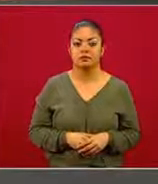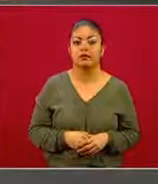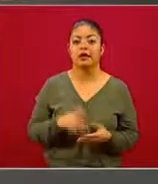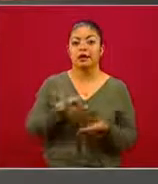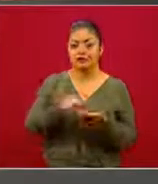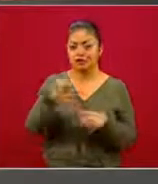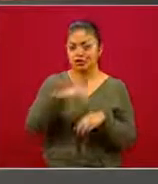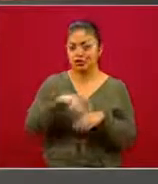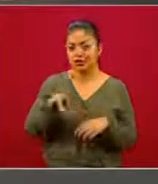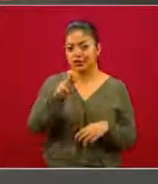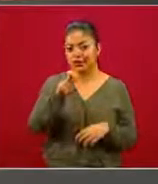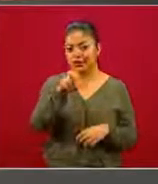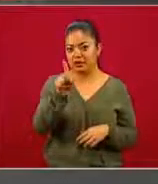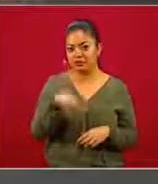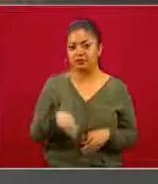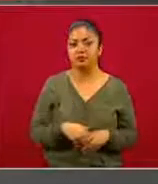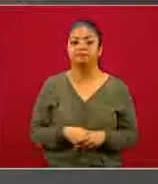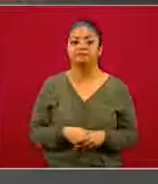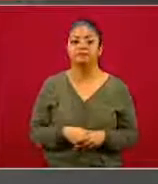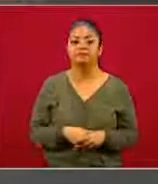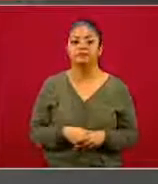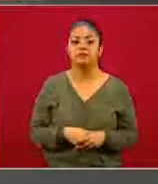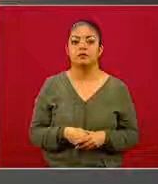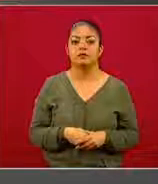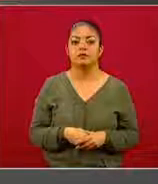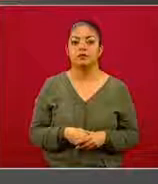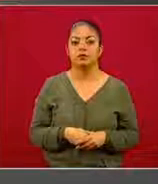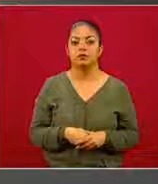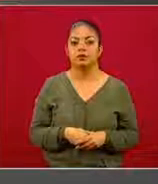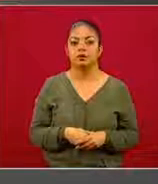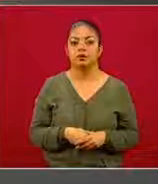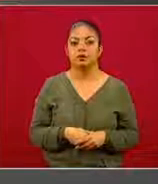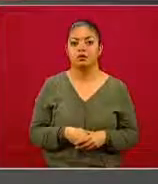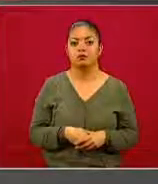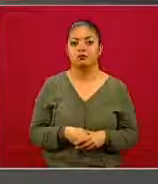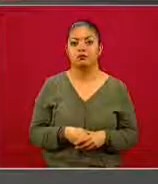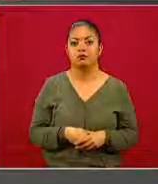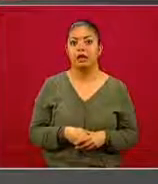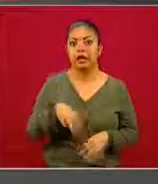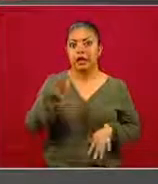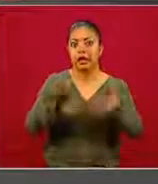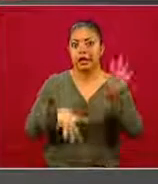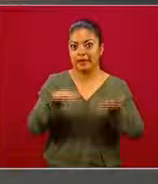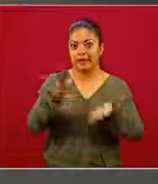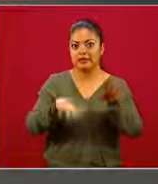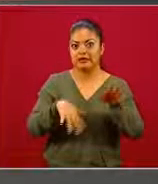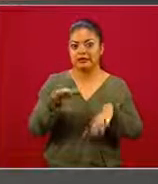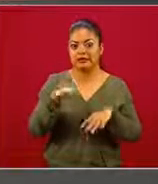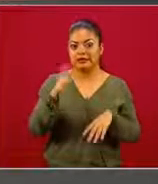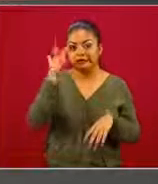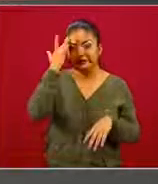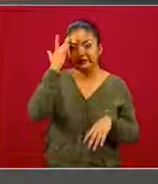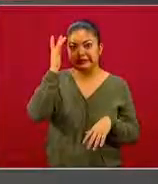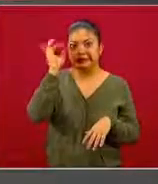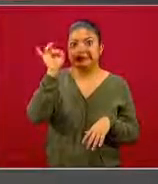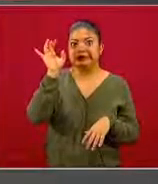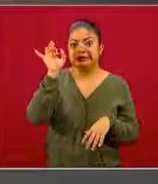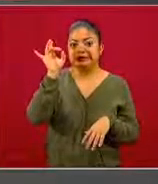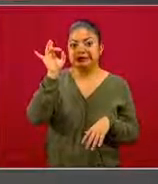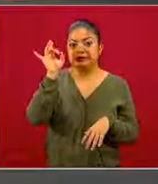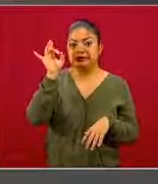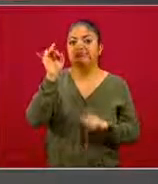Gracias, doctora Veras. Thank you, Dr. Averas. Un dolor de cabeza a veces es Sometimes